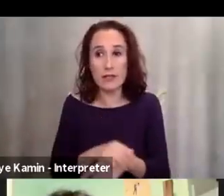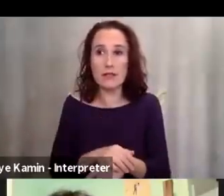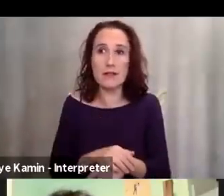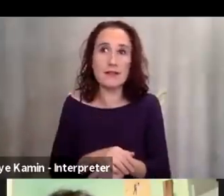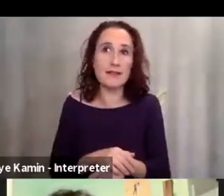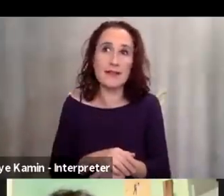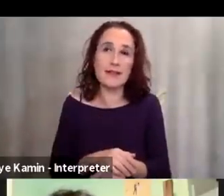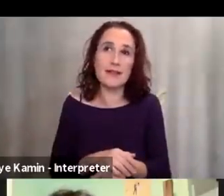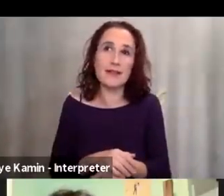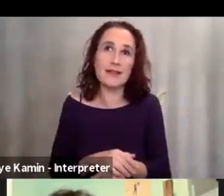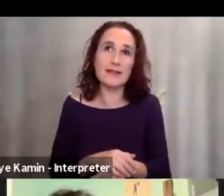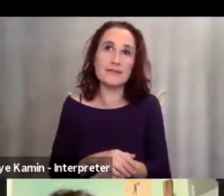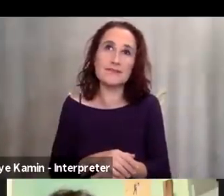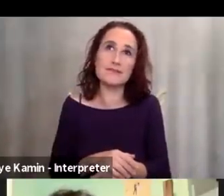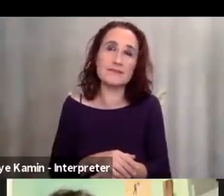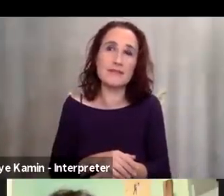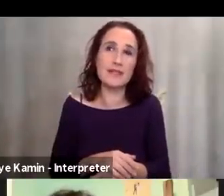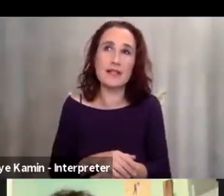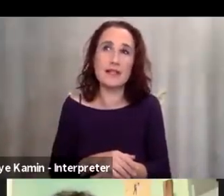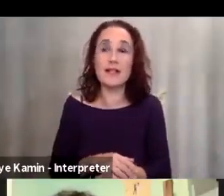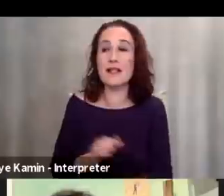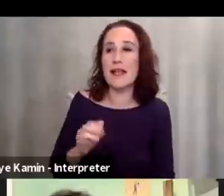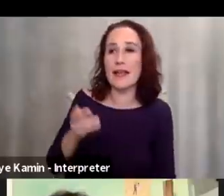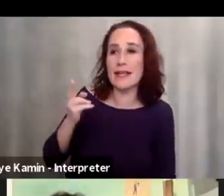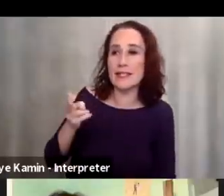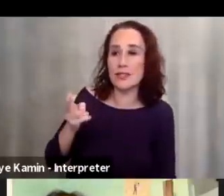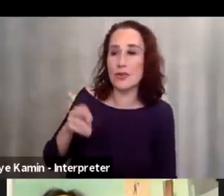that. I mean, the idea of historical